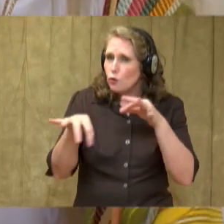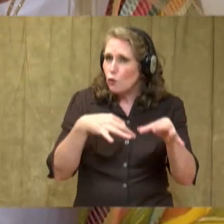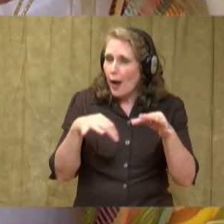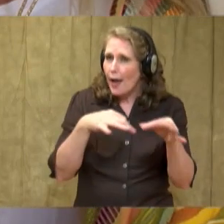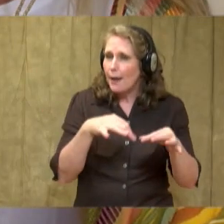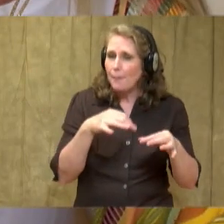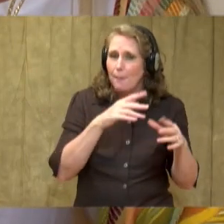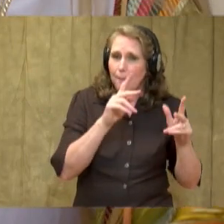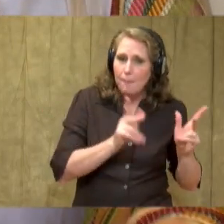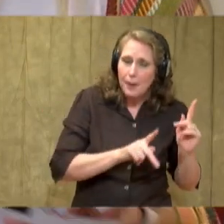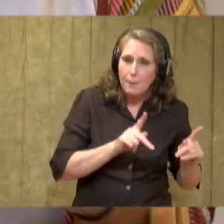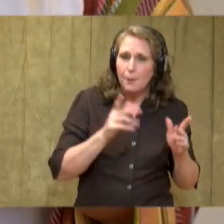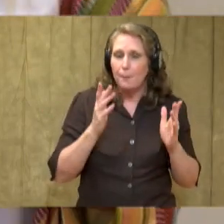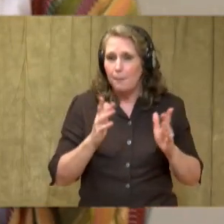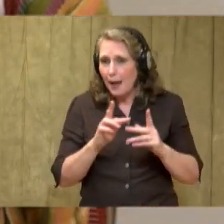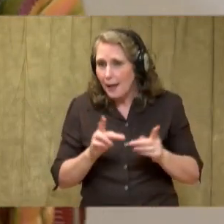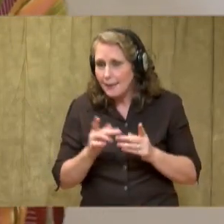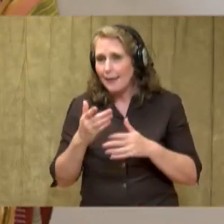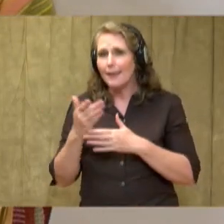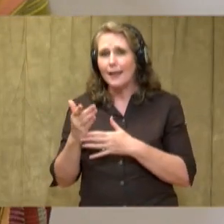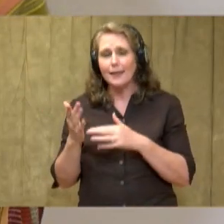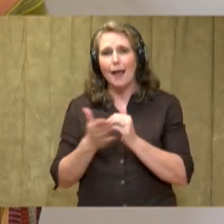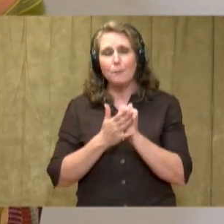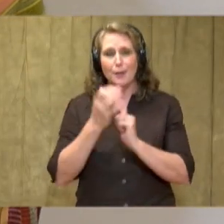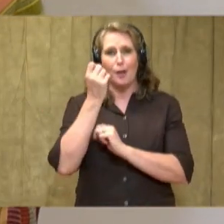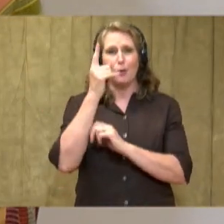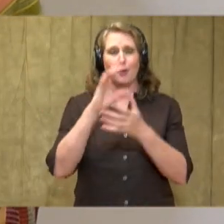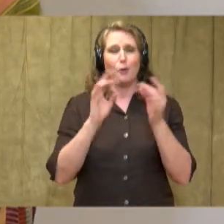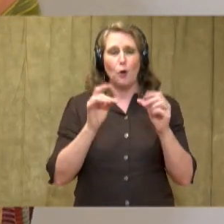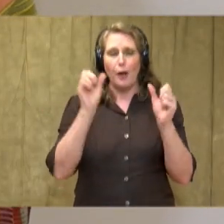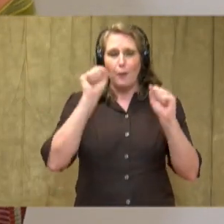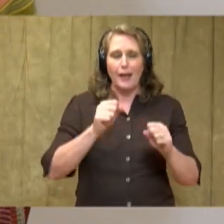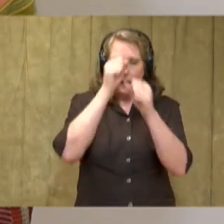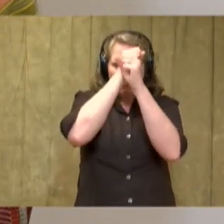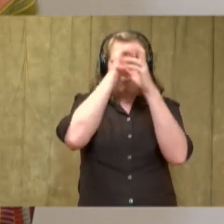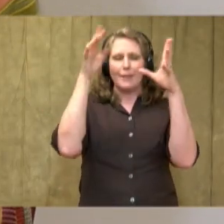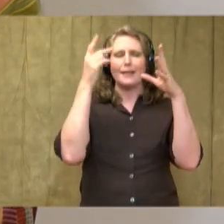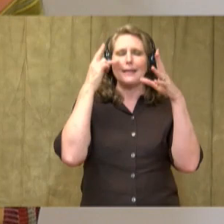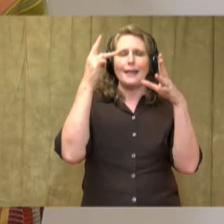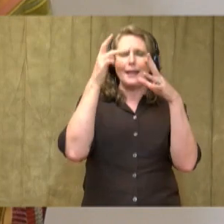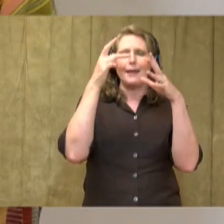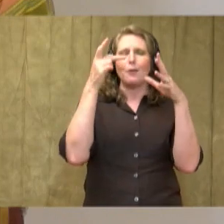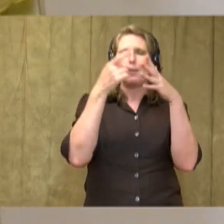right? All right, what type of parties did the dragons really love?